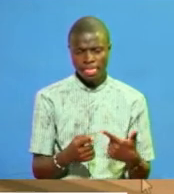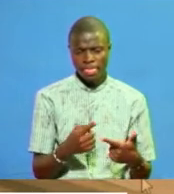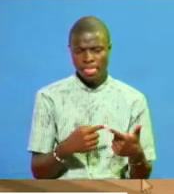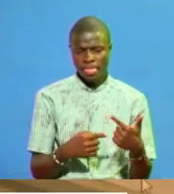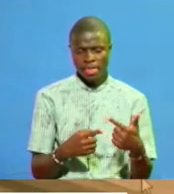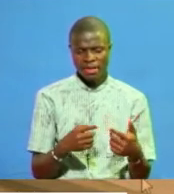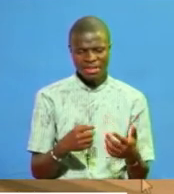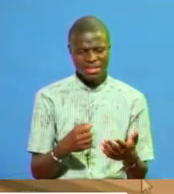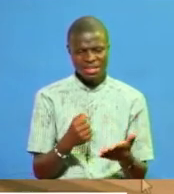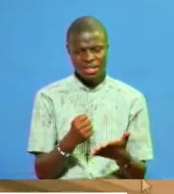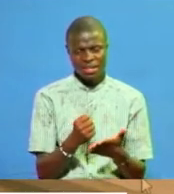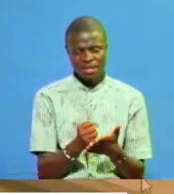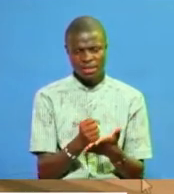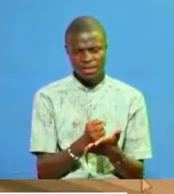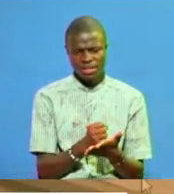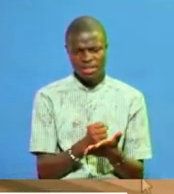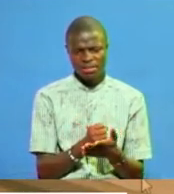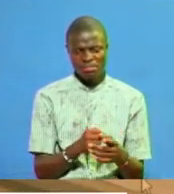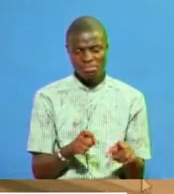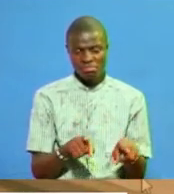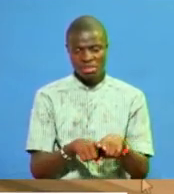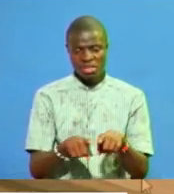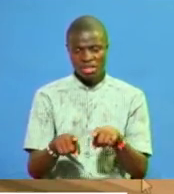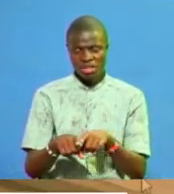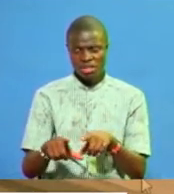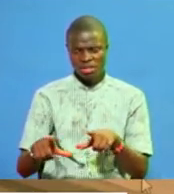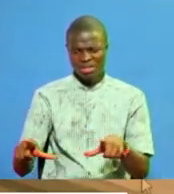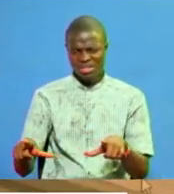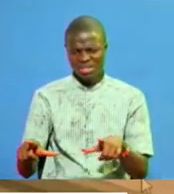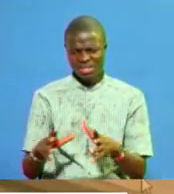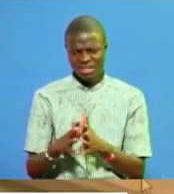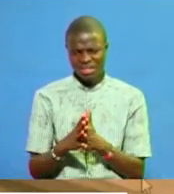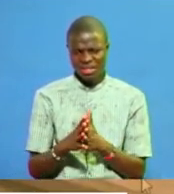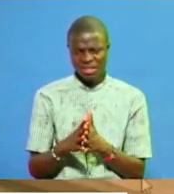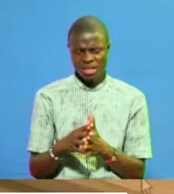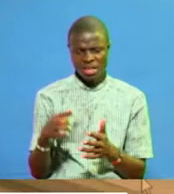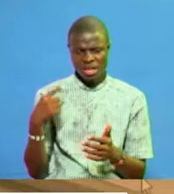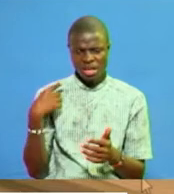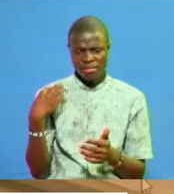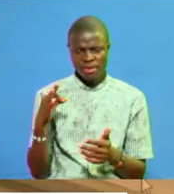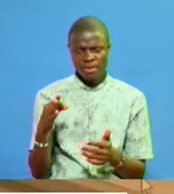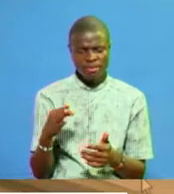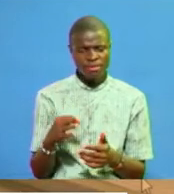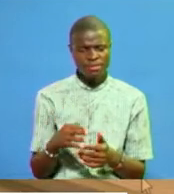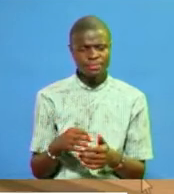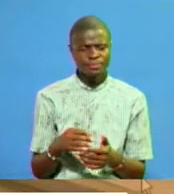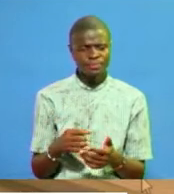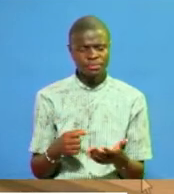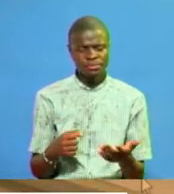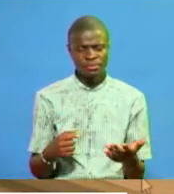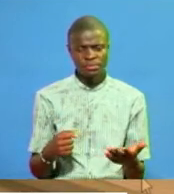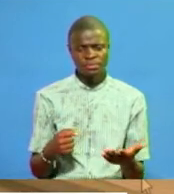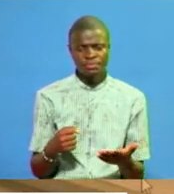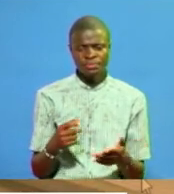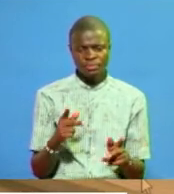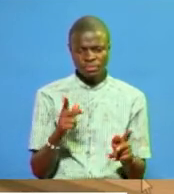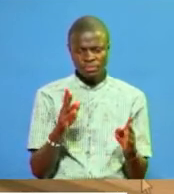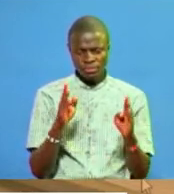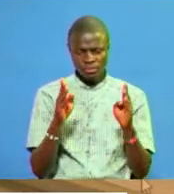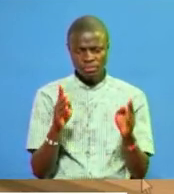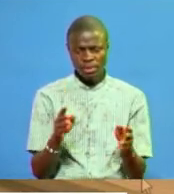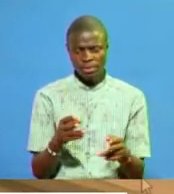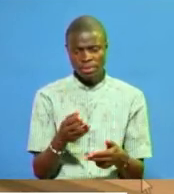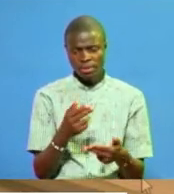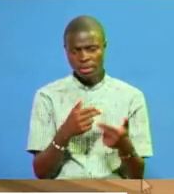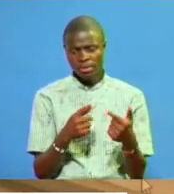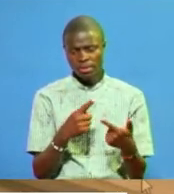system, there's also a large number of farmers around the world who target and expecting beginners to